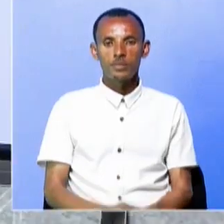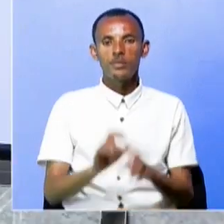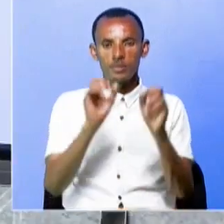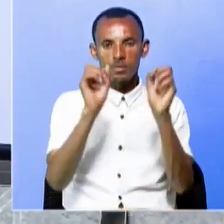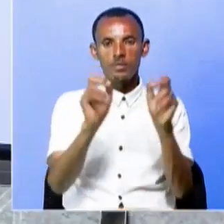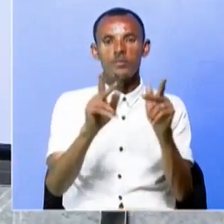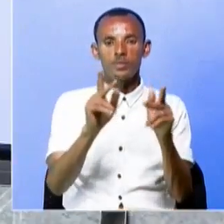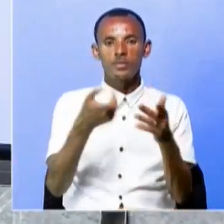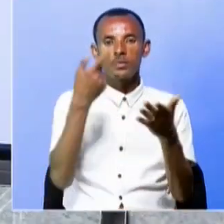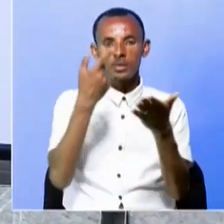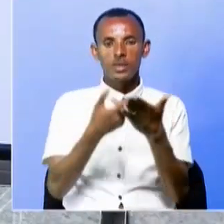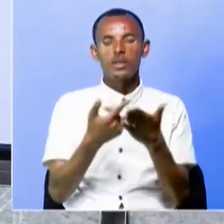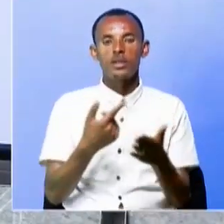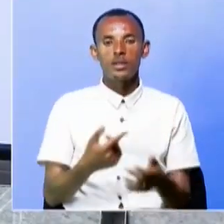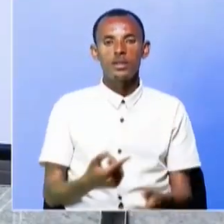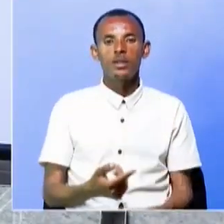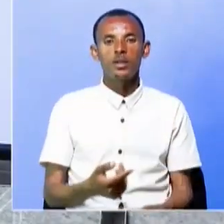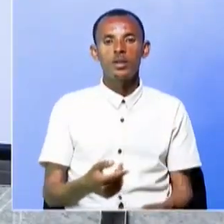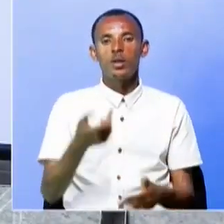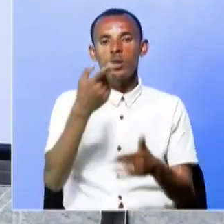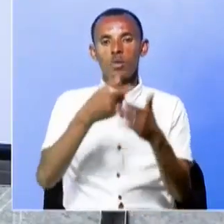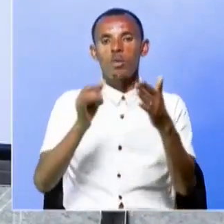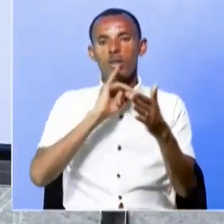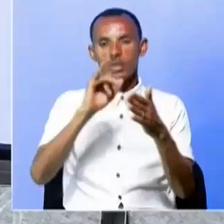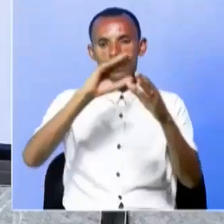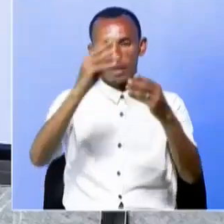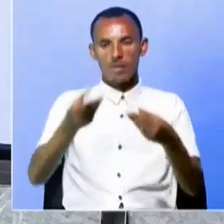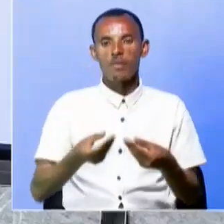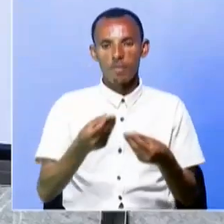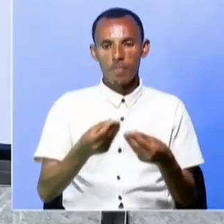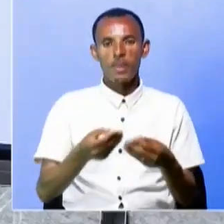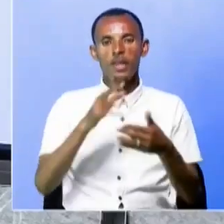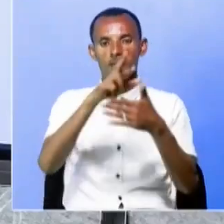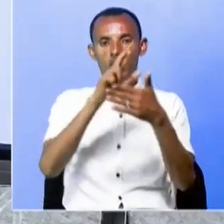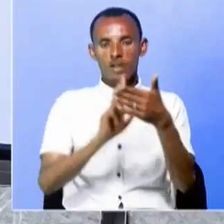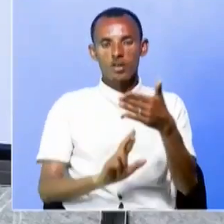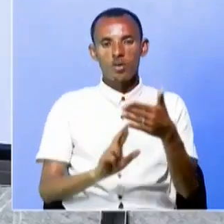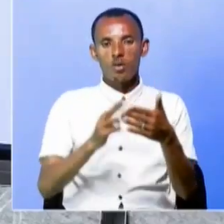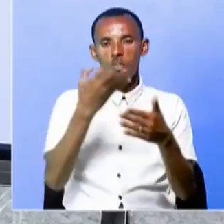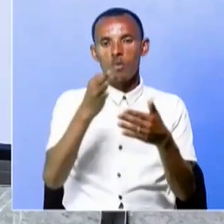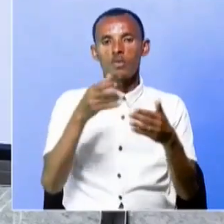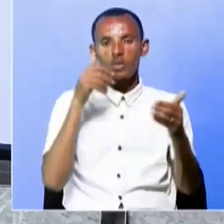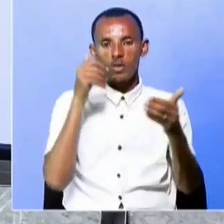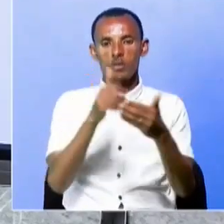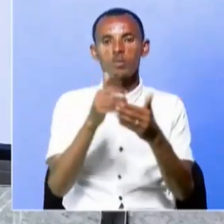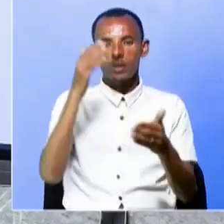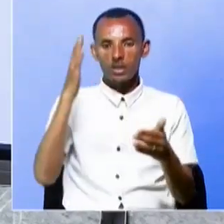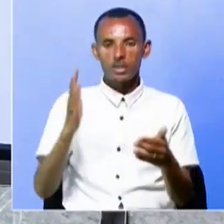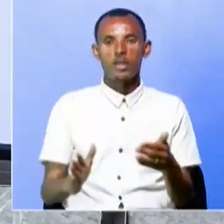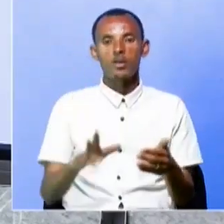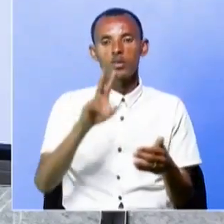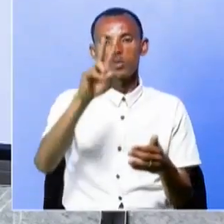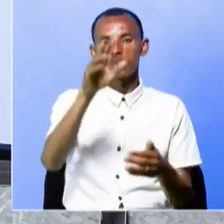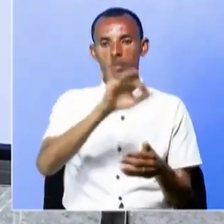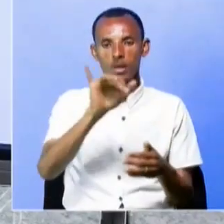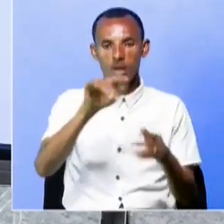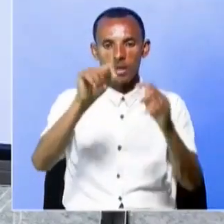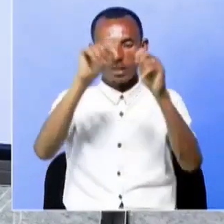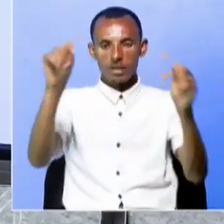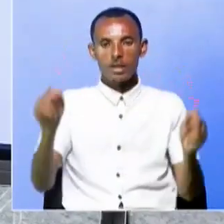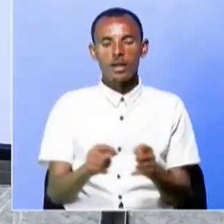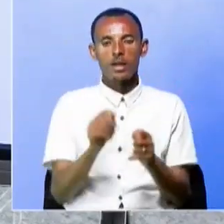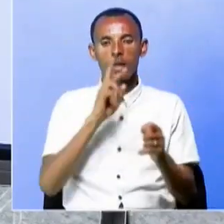Okay, here what is given? The ratio of the corresponding sides of two similar triangles